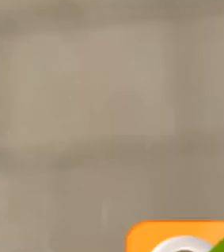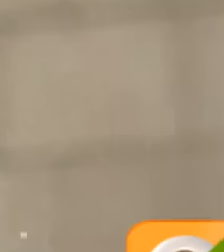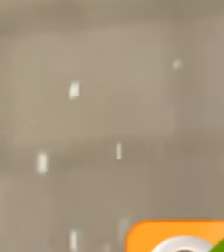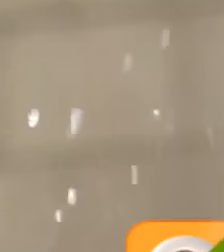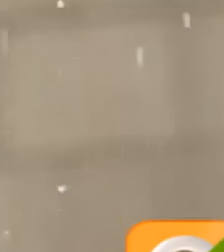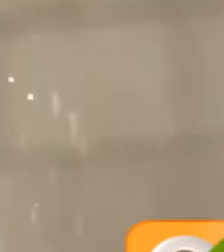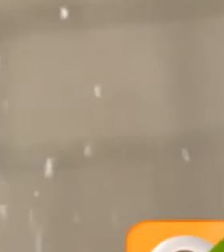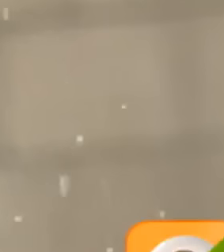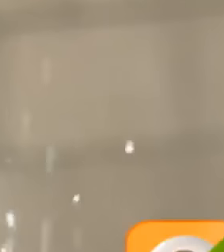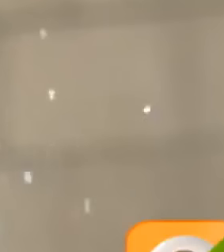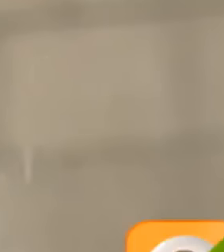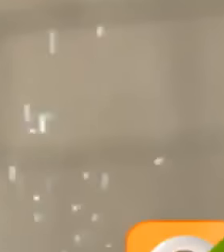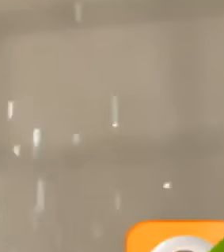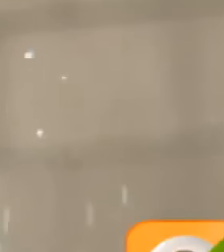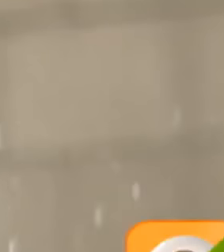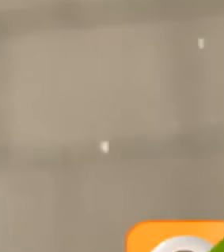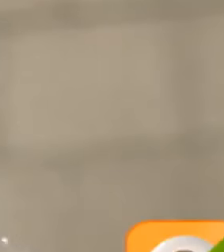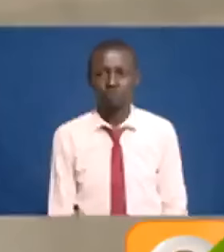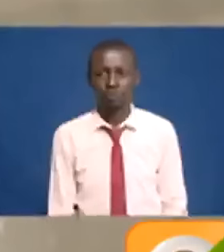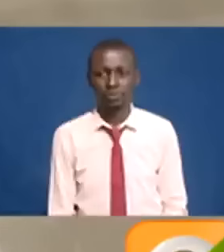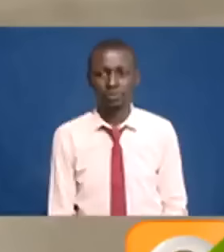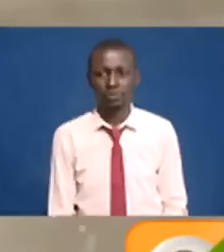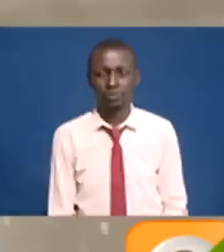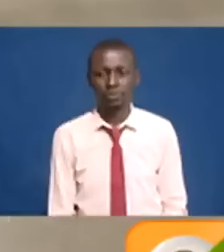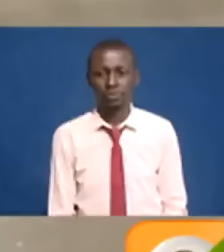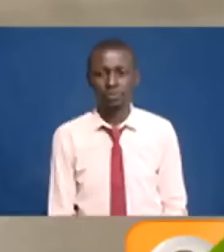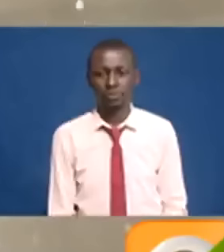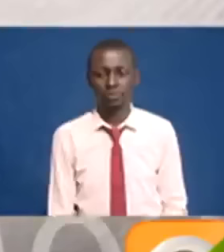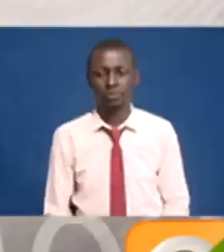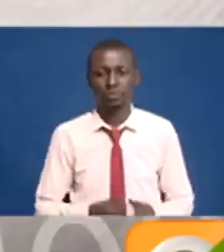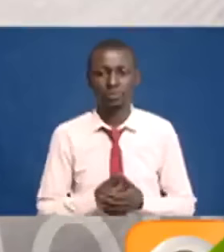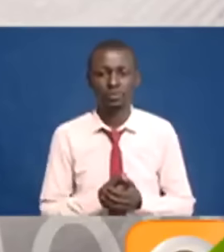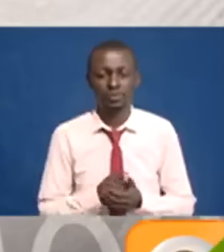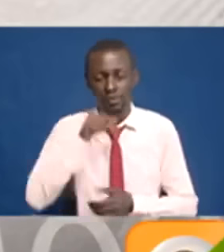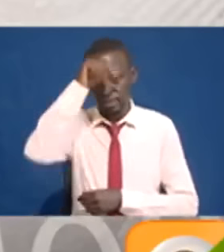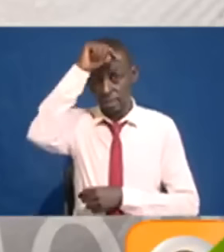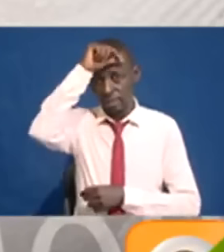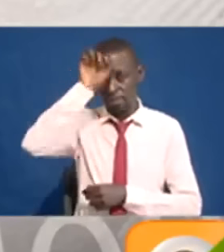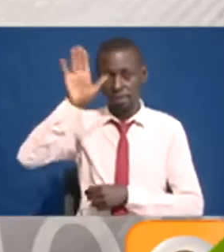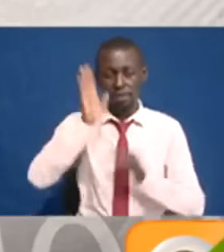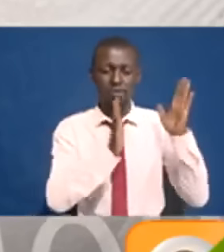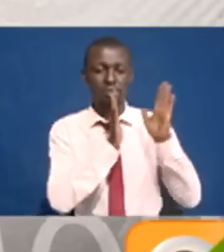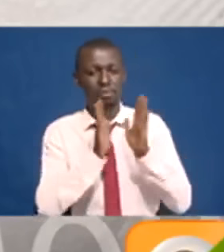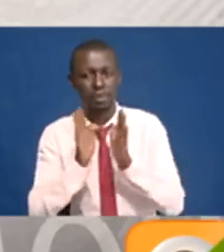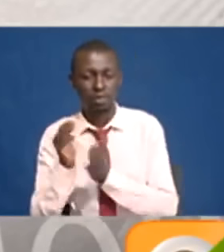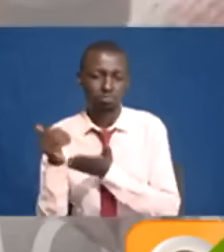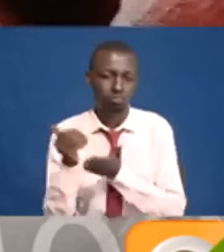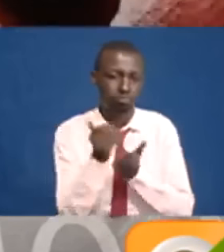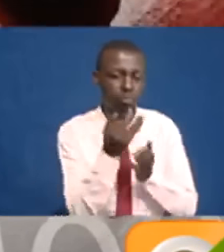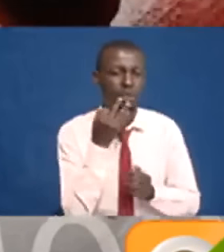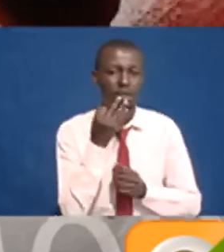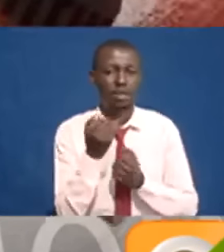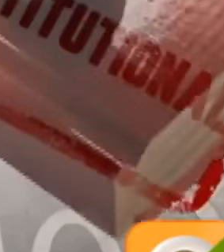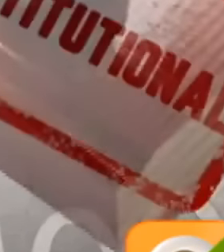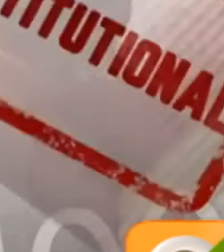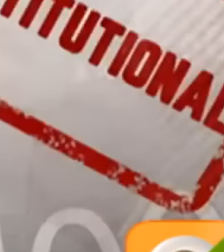have jurisdiction over. The Court of Appeal disagreed with the High Court. The government intended to raise up to 311